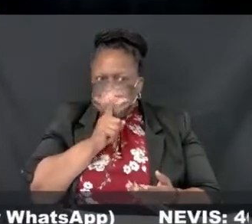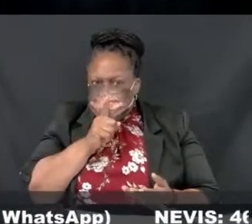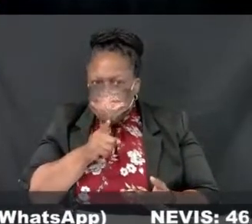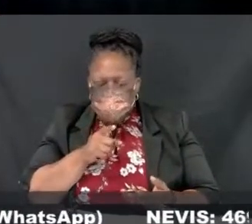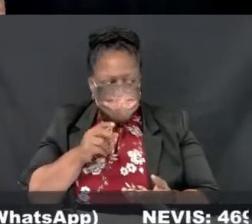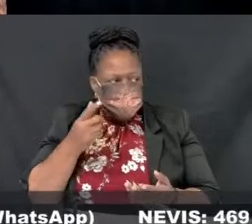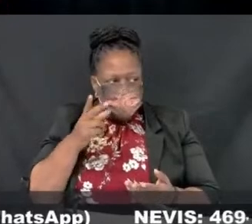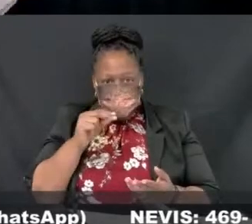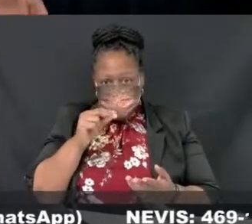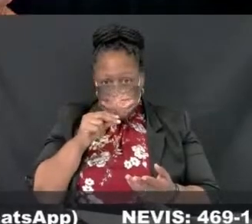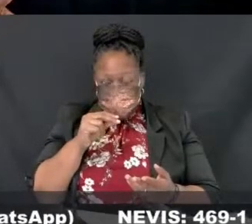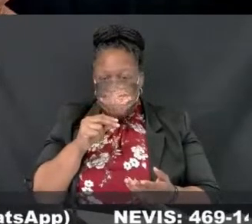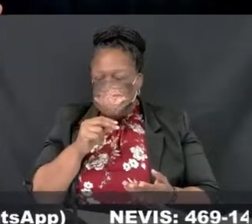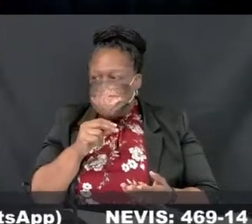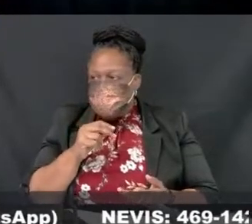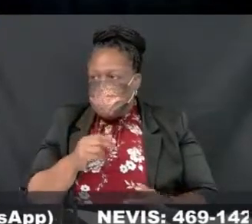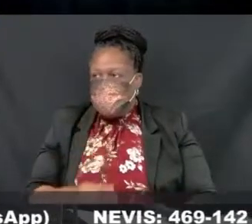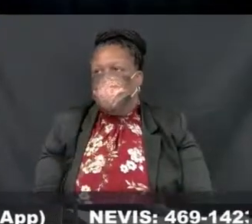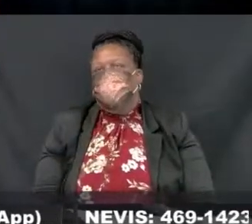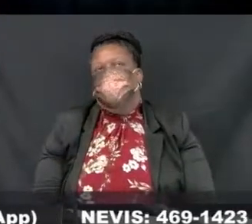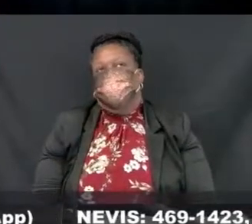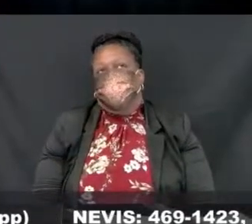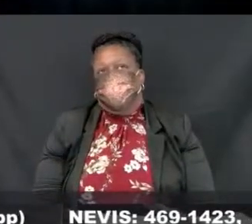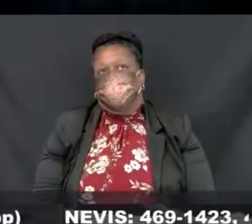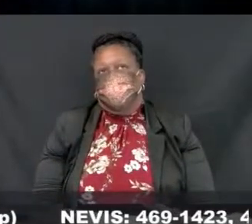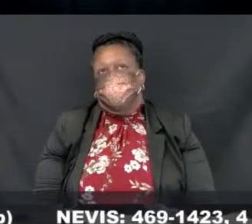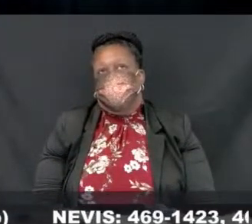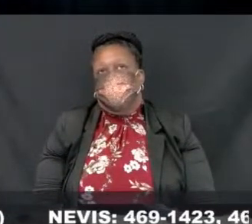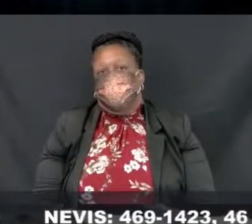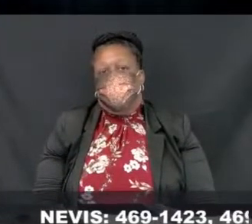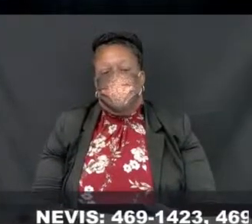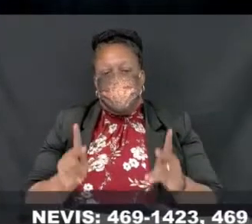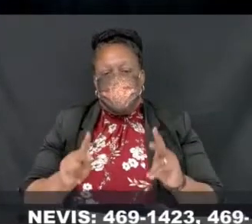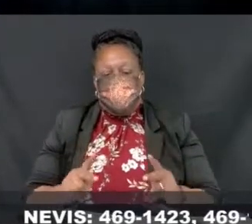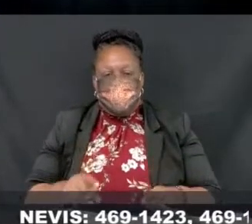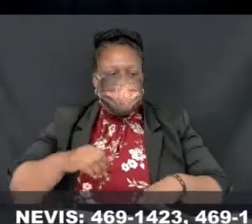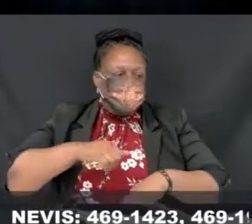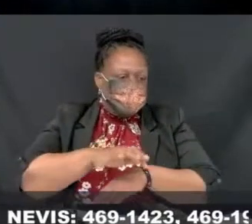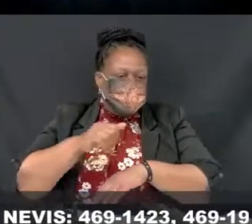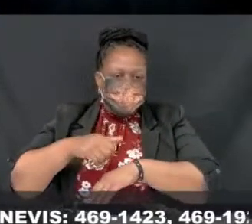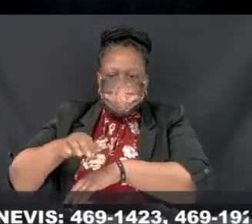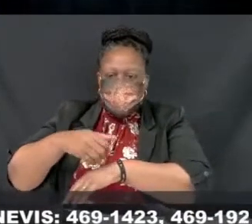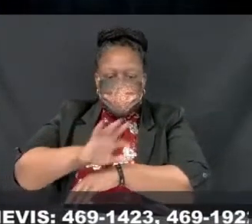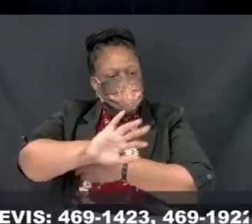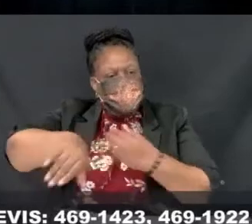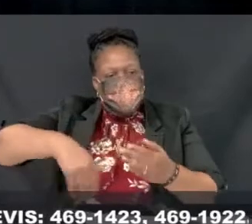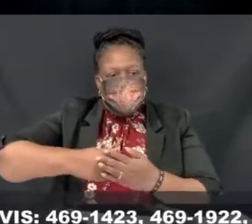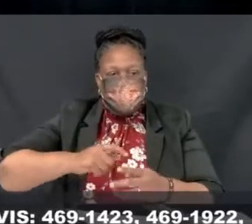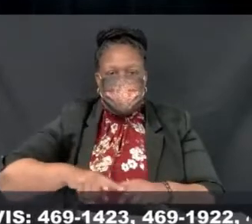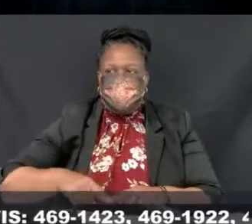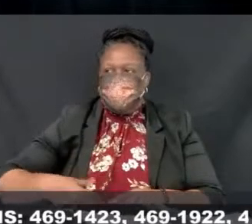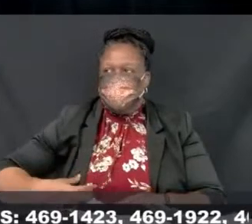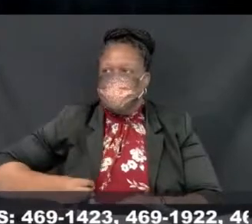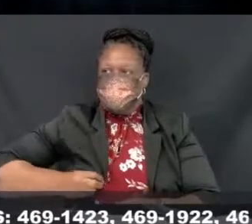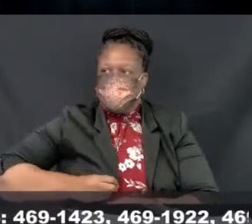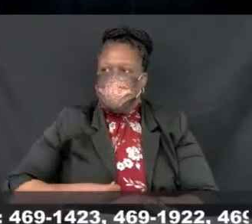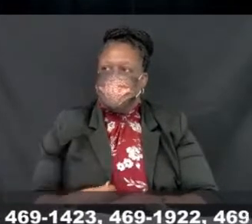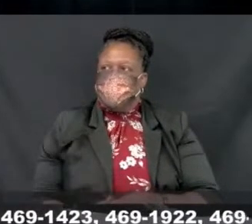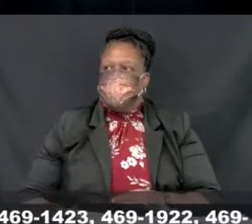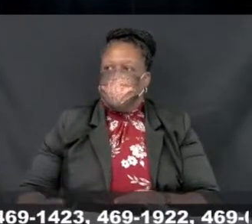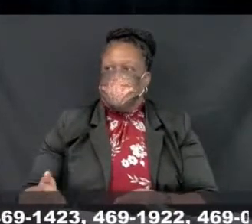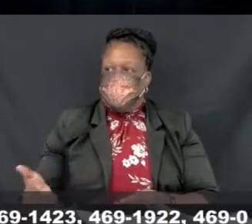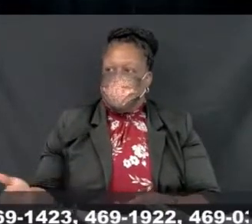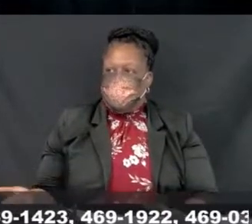another crisis, which was the infodemic. You hear oftentimes, that's why I would have come there to talk